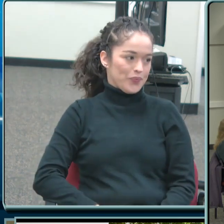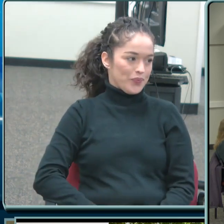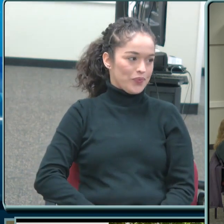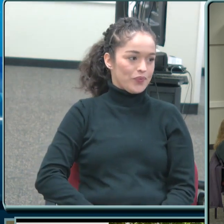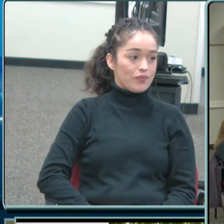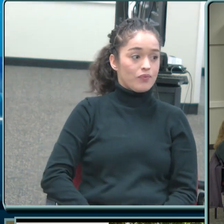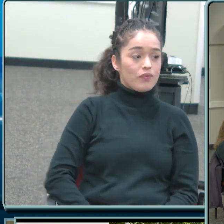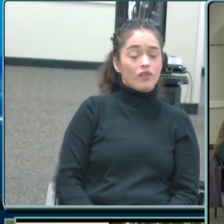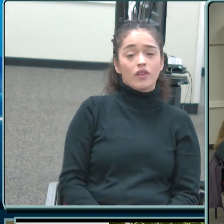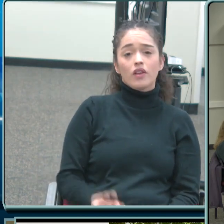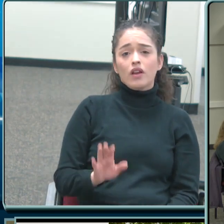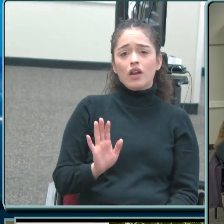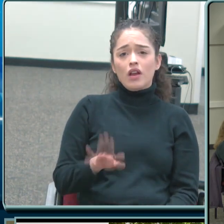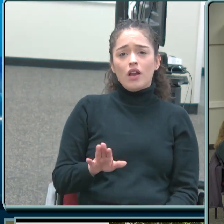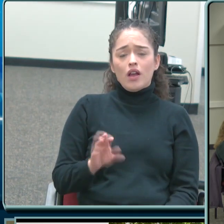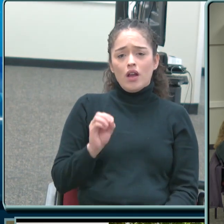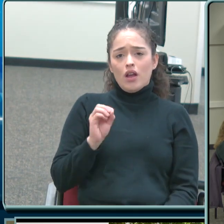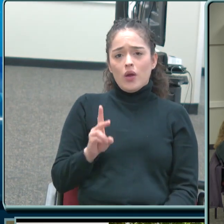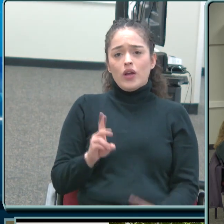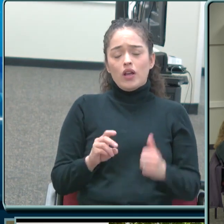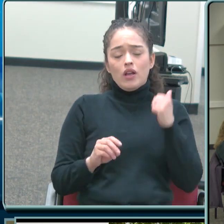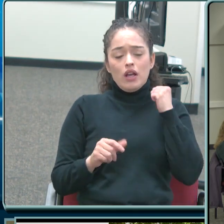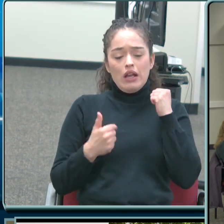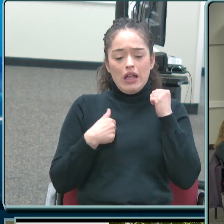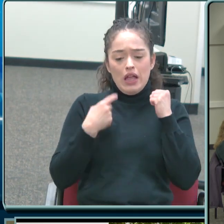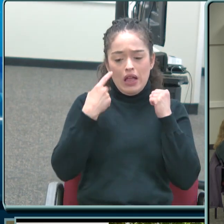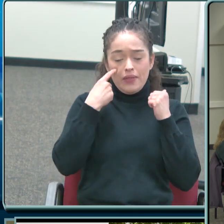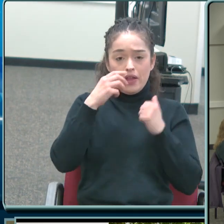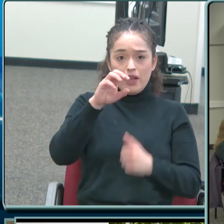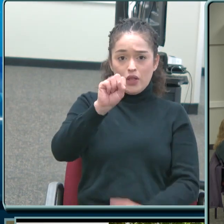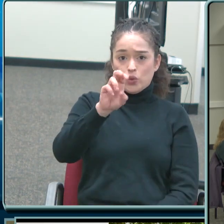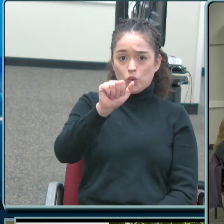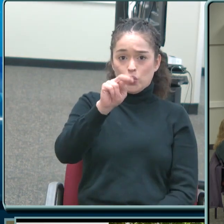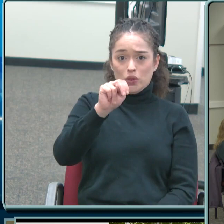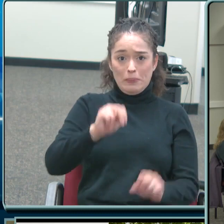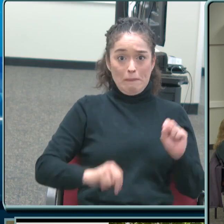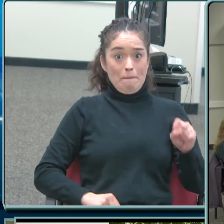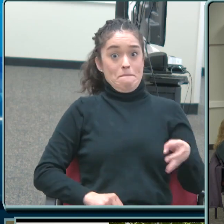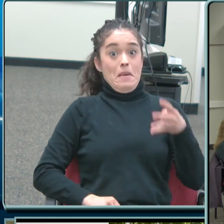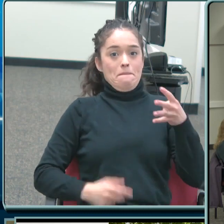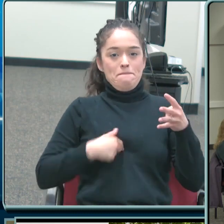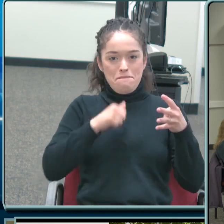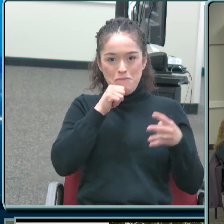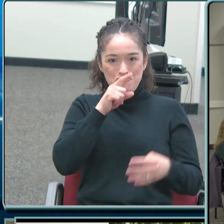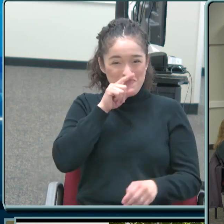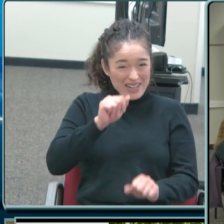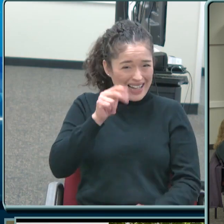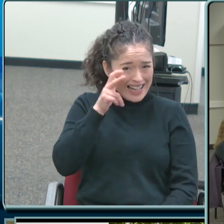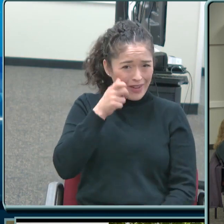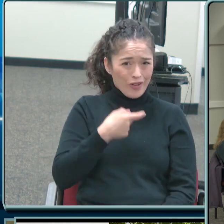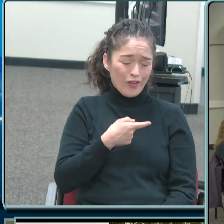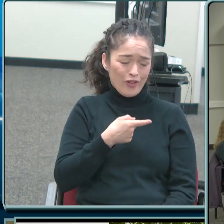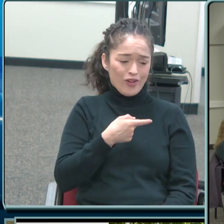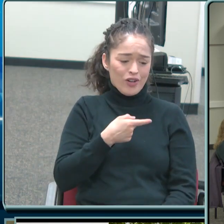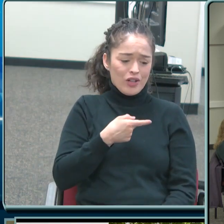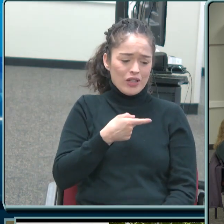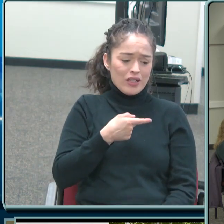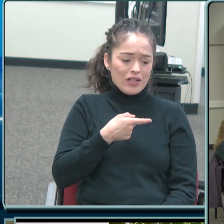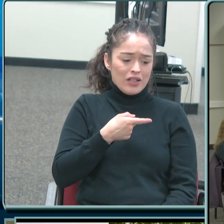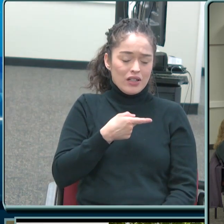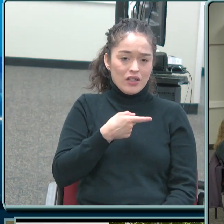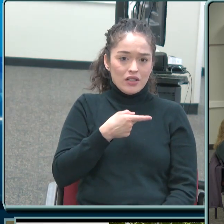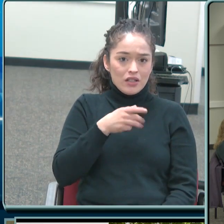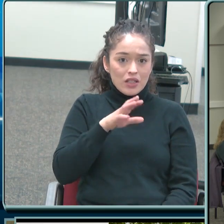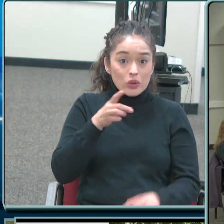Okay, and I think that I keep seeing Susan pop up there. I don't know if we'll be able to hear her. If she,